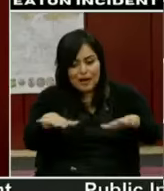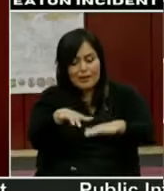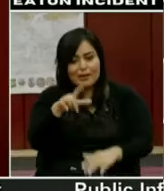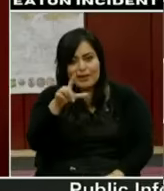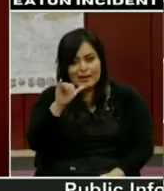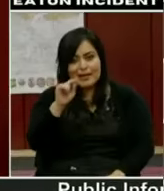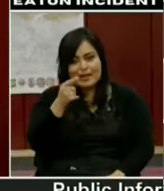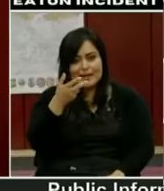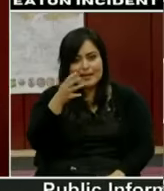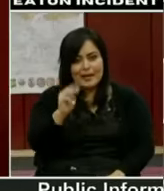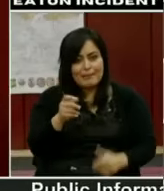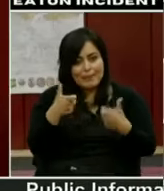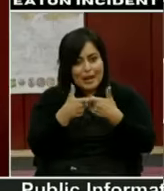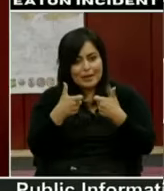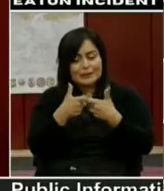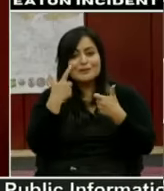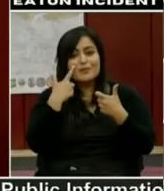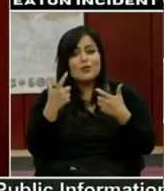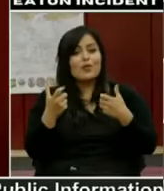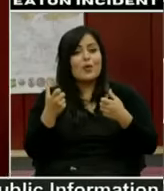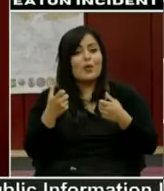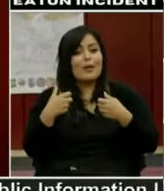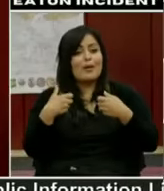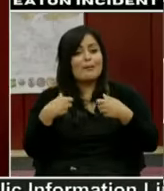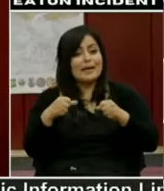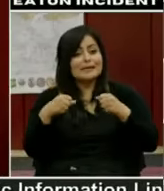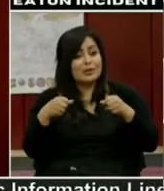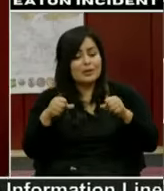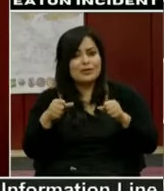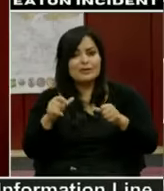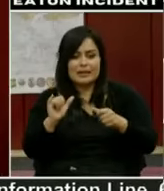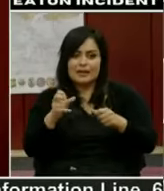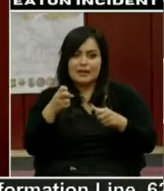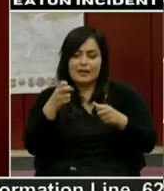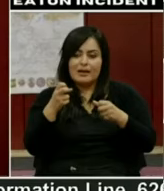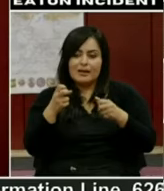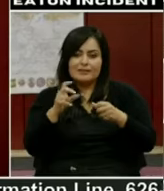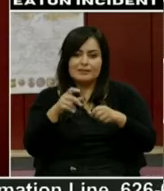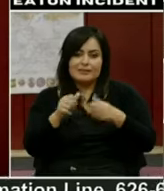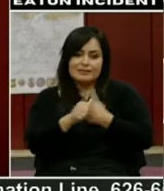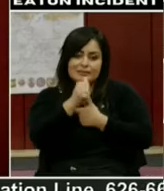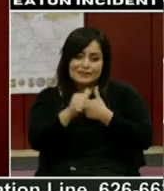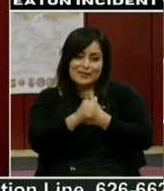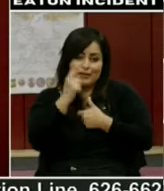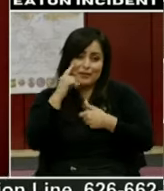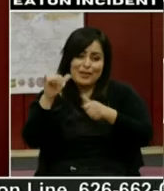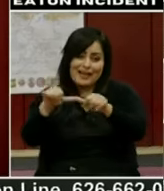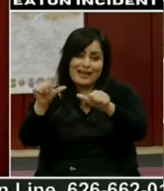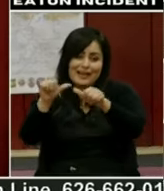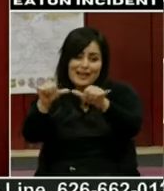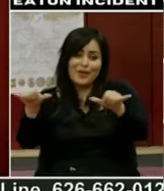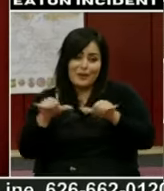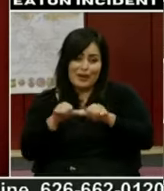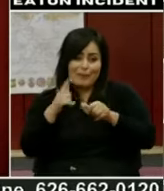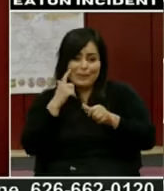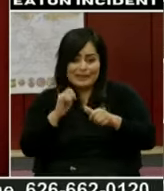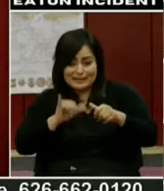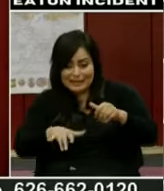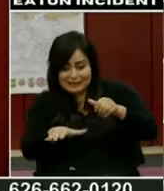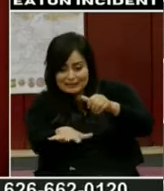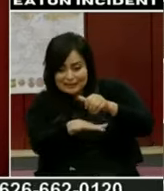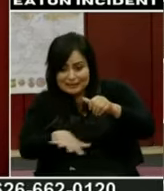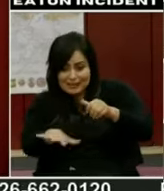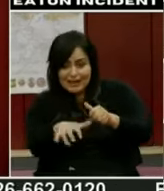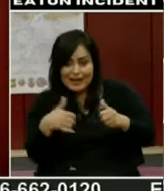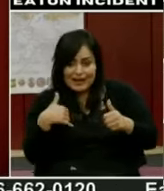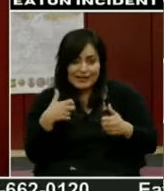for bicycle batteries that has posed a huge hazard in that area. We are working with the hazmat teams to keep that contained.